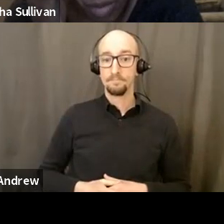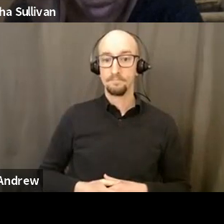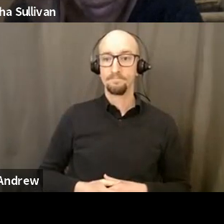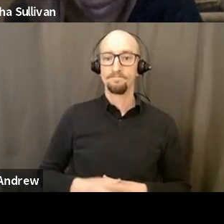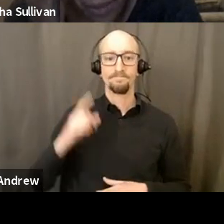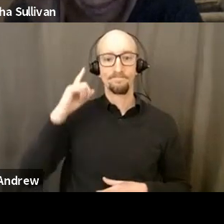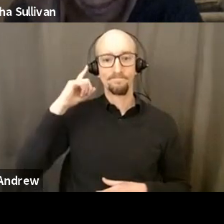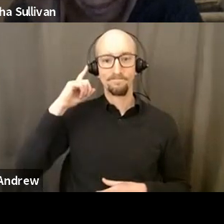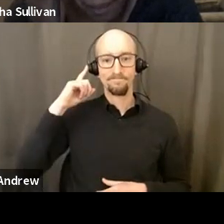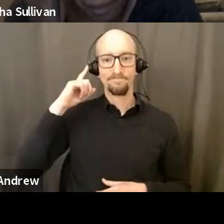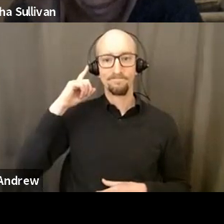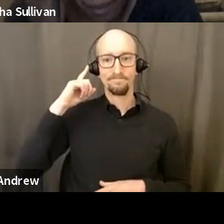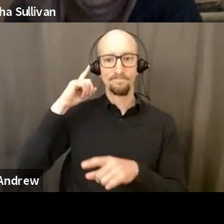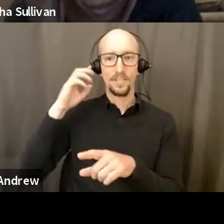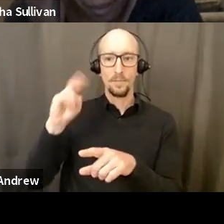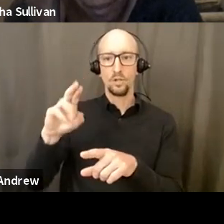You're on mute.